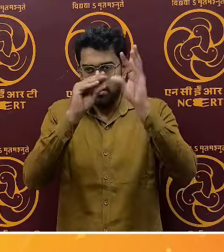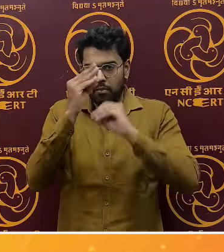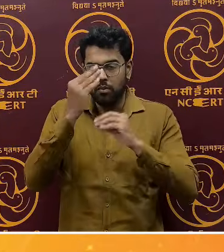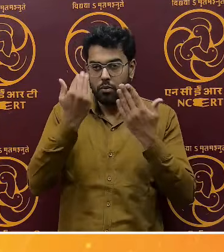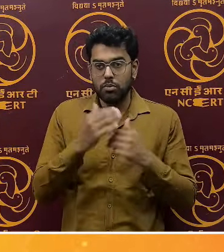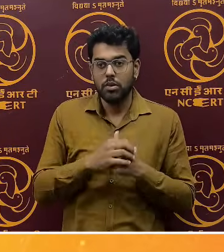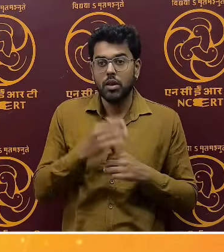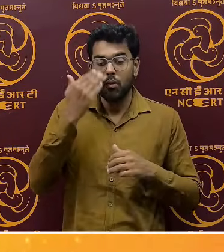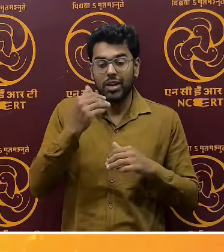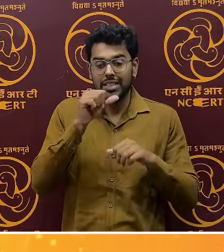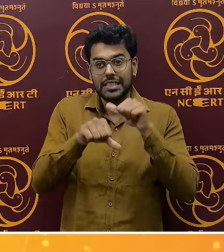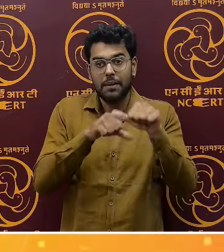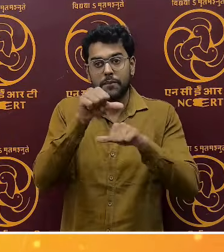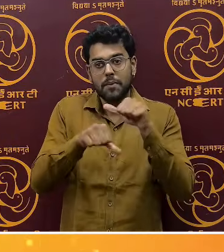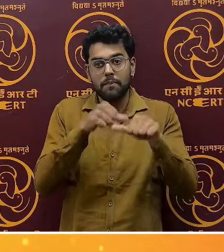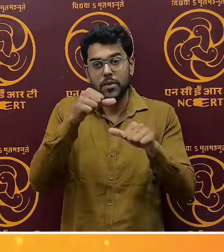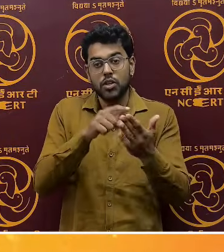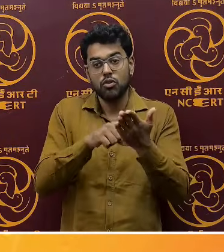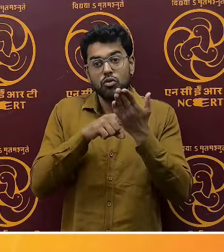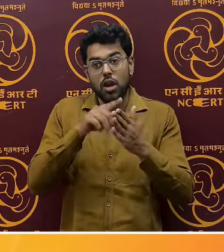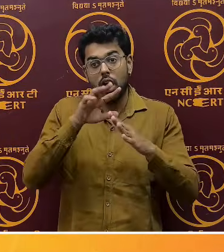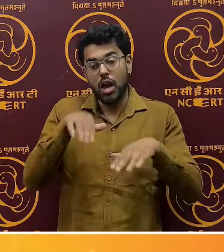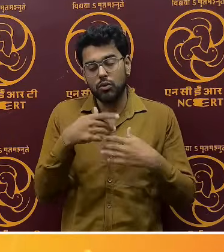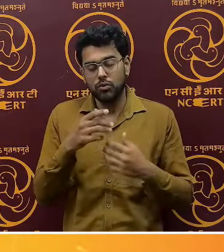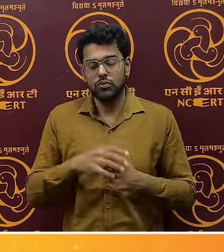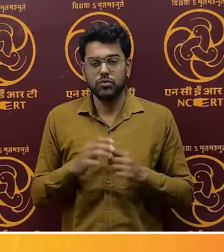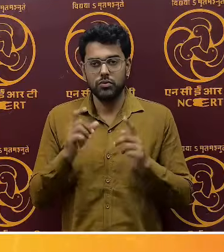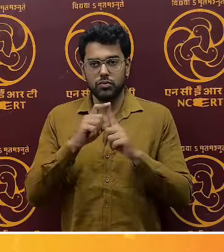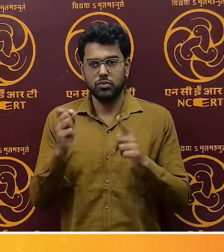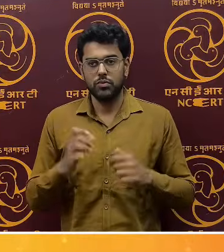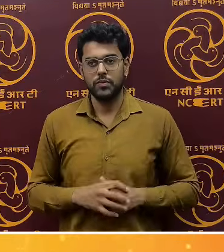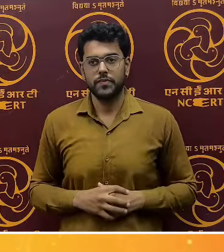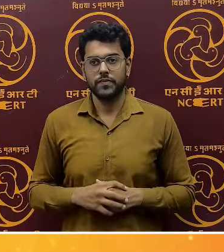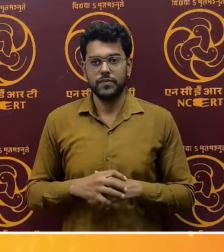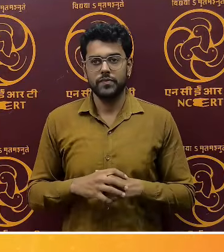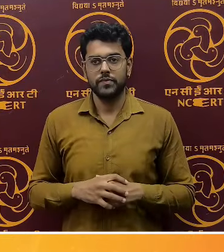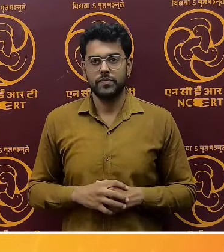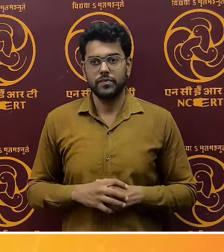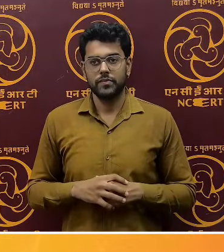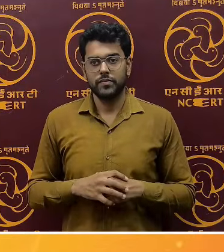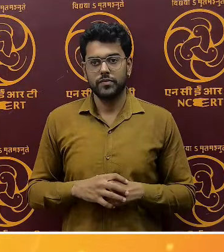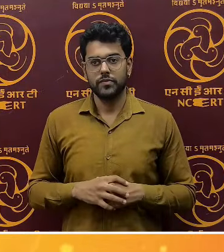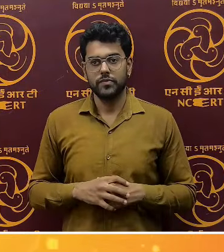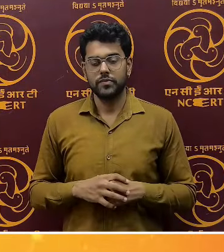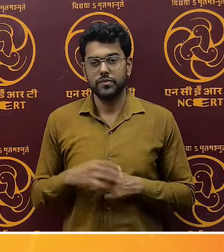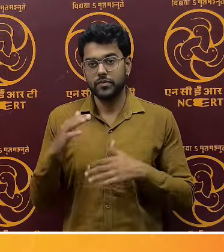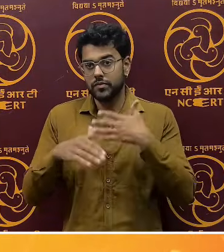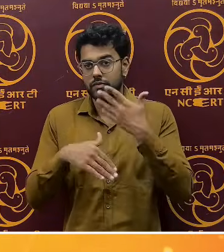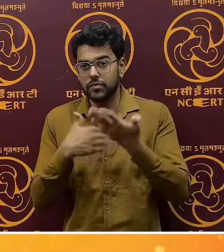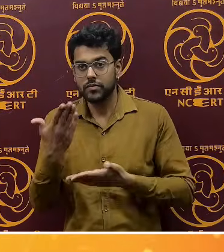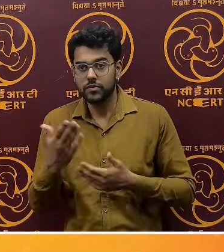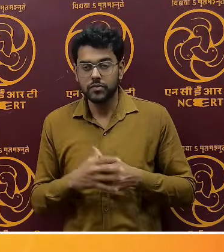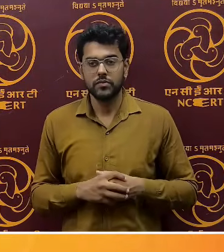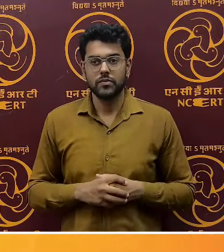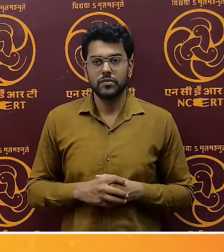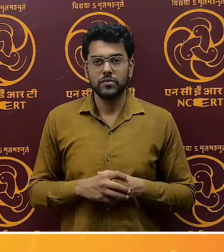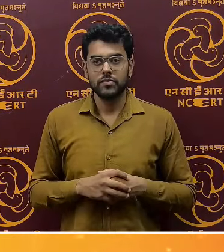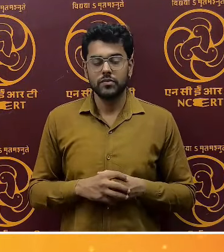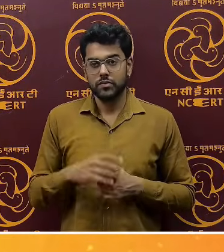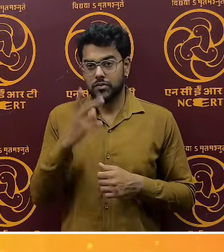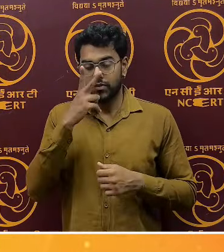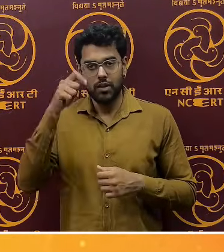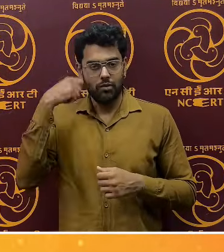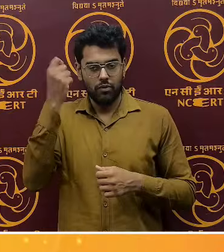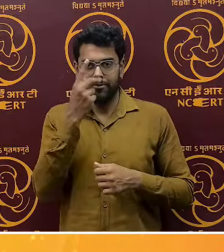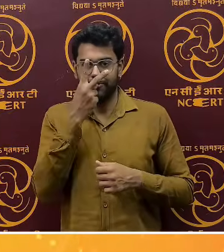is shown step by step how to perform this activity through a video. They can see this